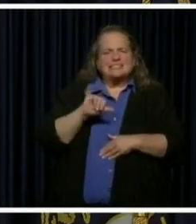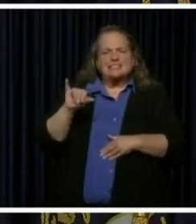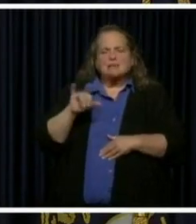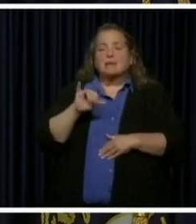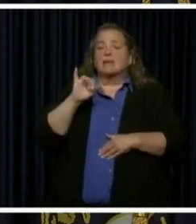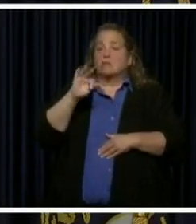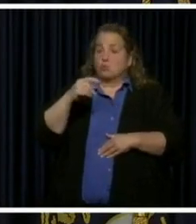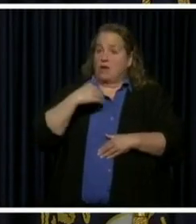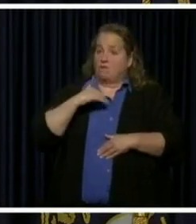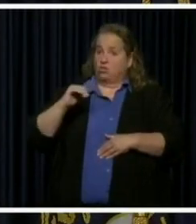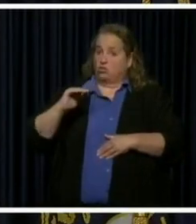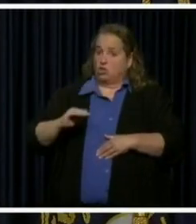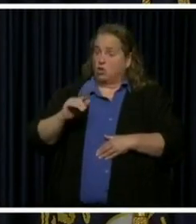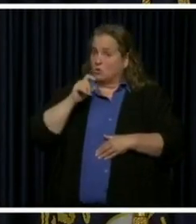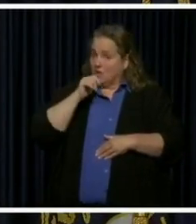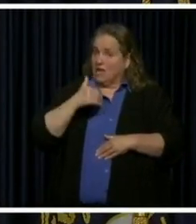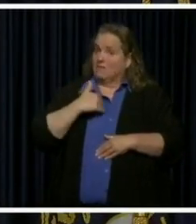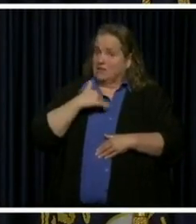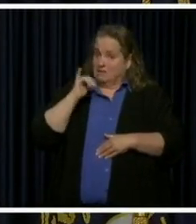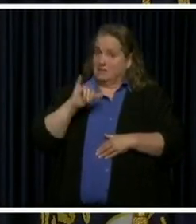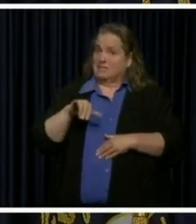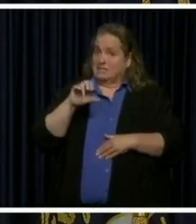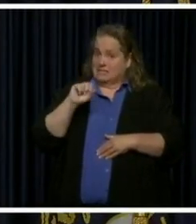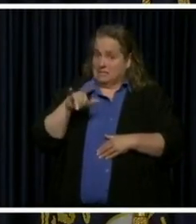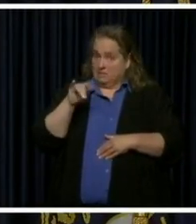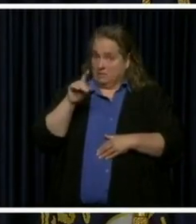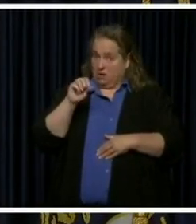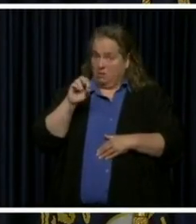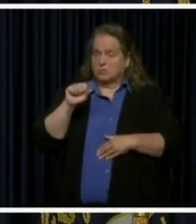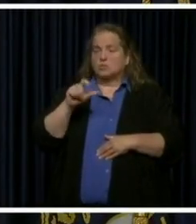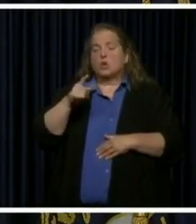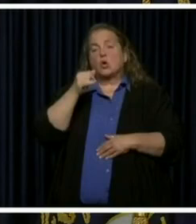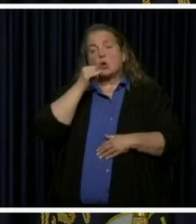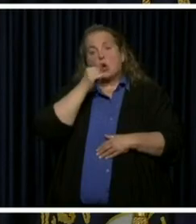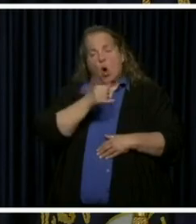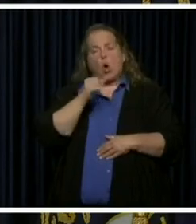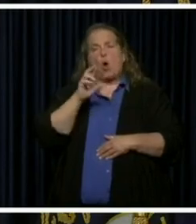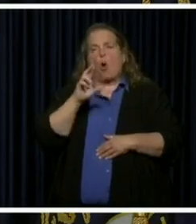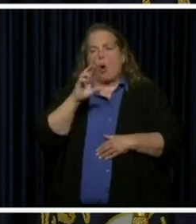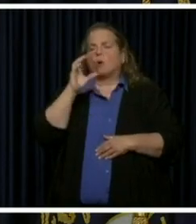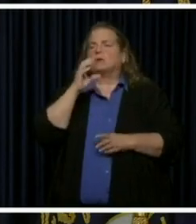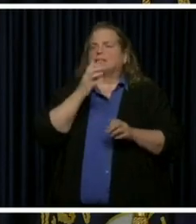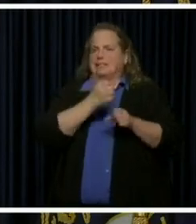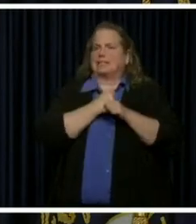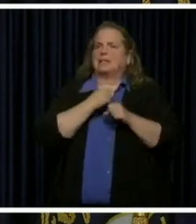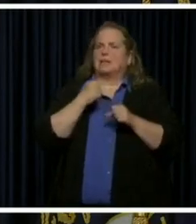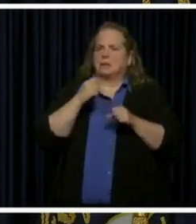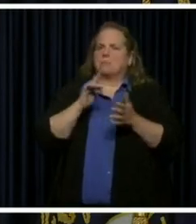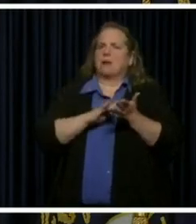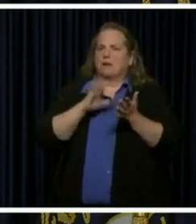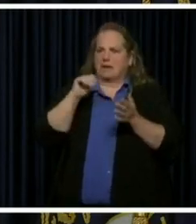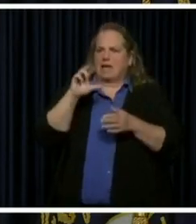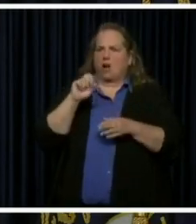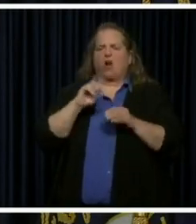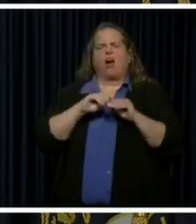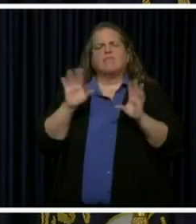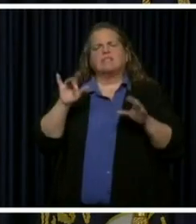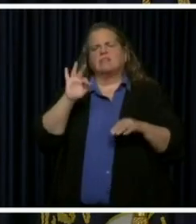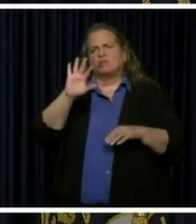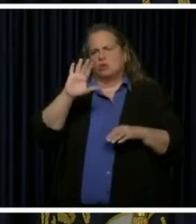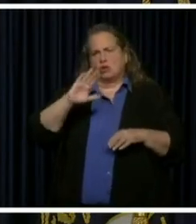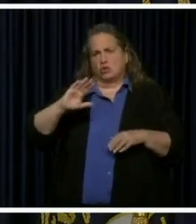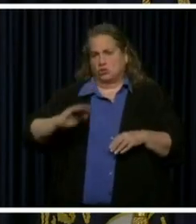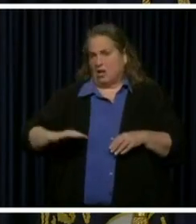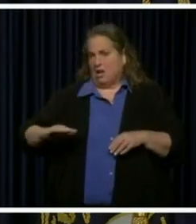have a child who has these symptoms, you should call or seek medical care. And obviously, if your child appears sick, you should seek